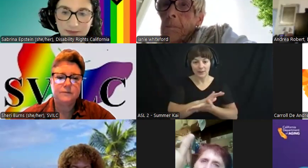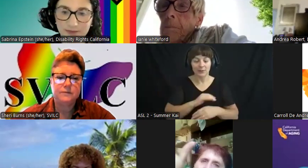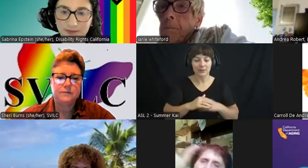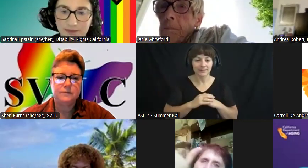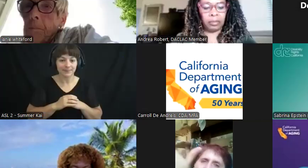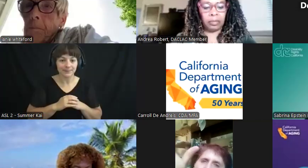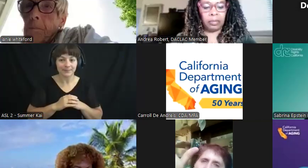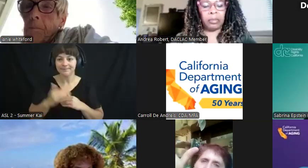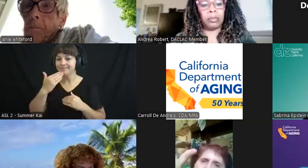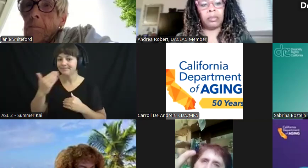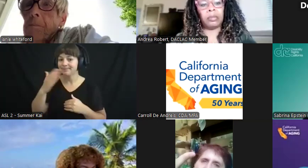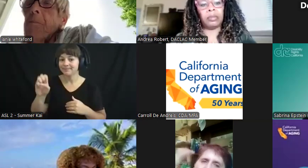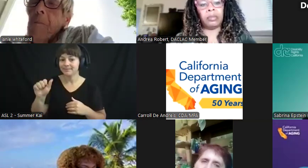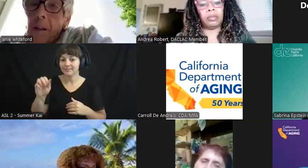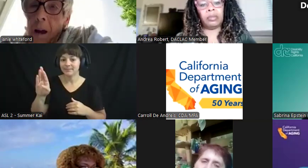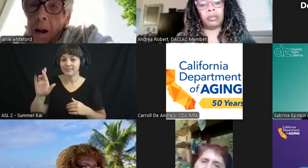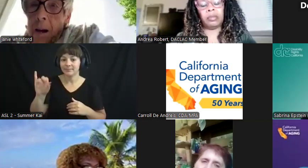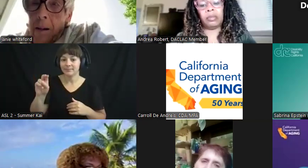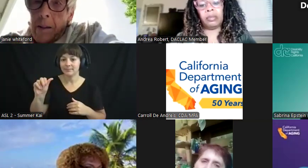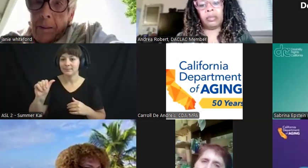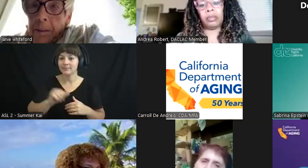Thank you, Sabrina. Janie?